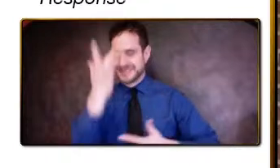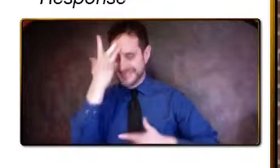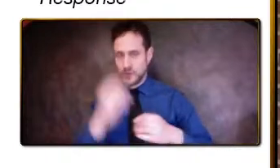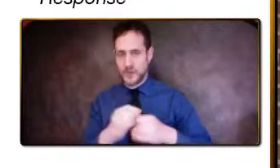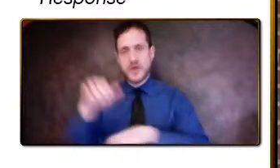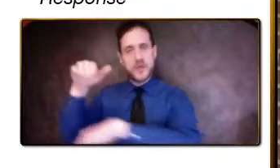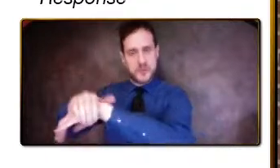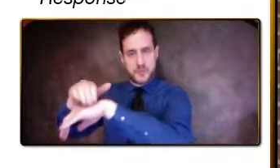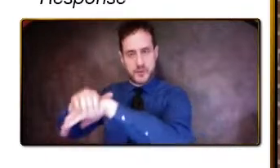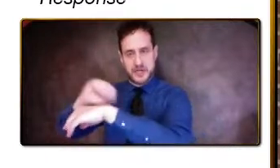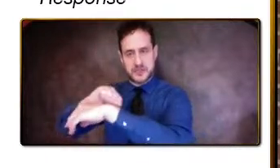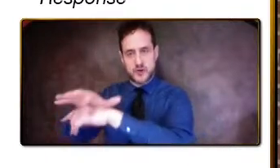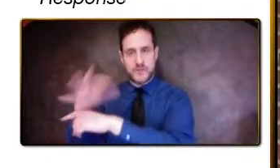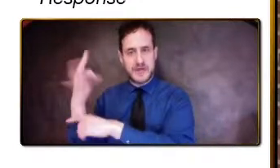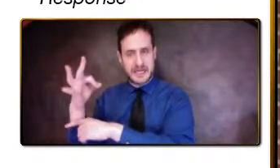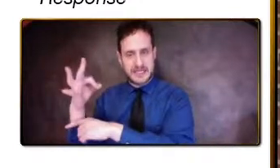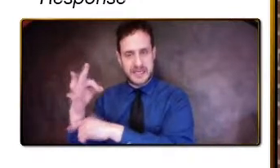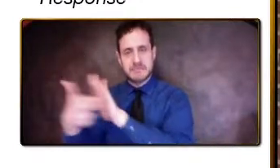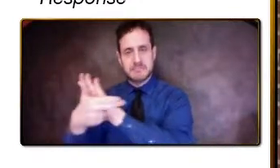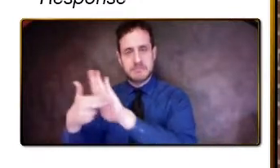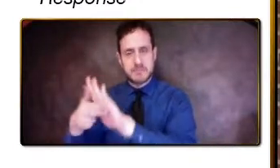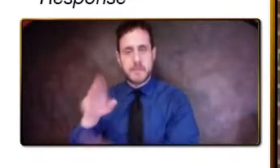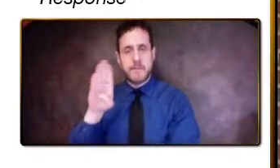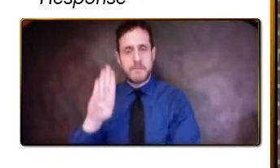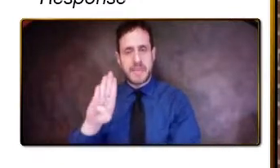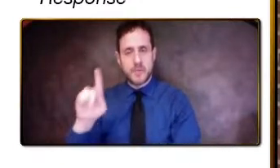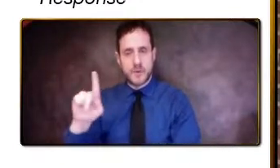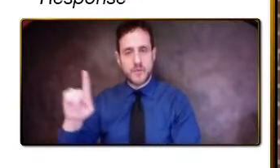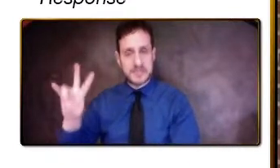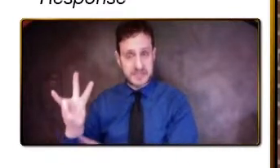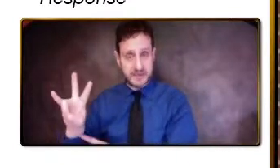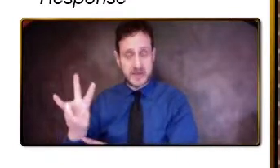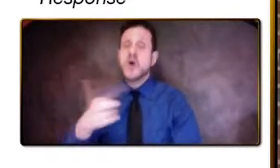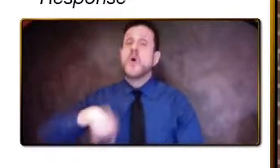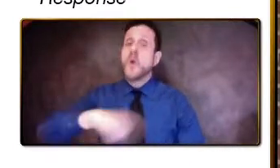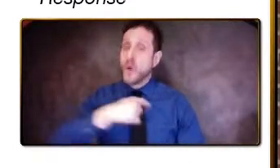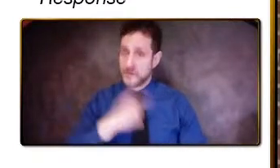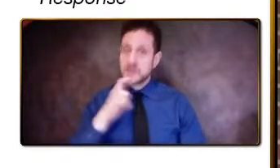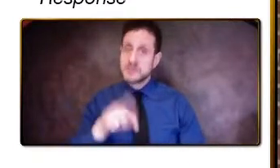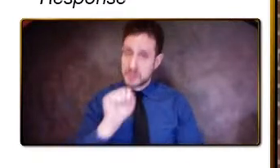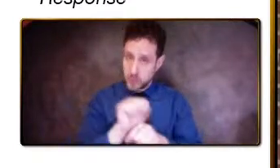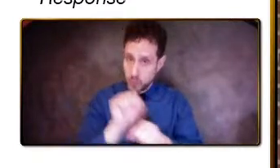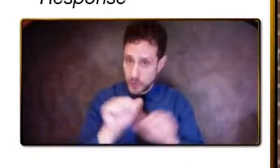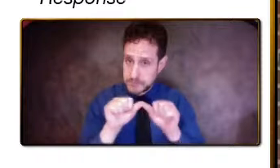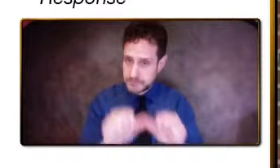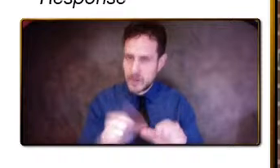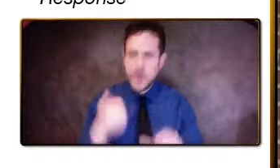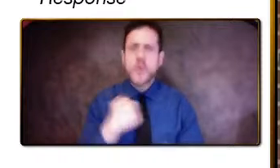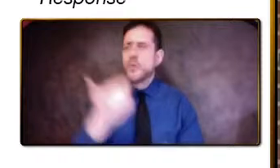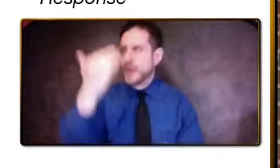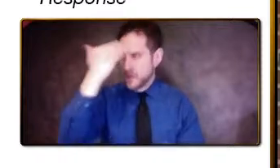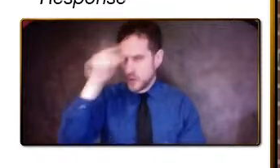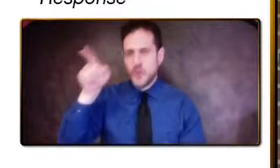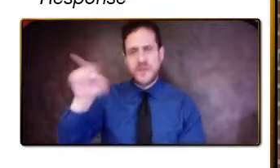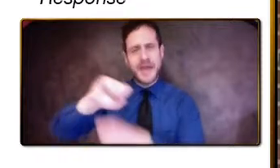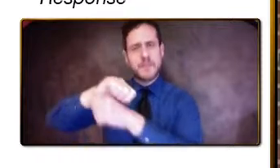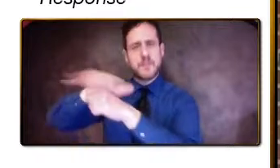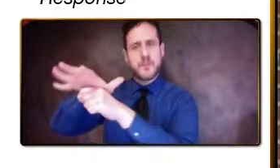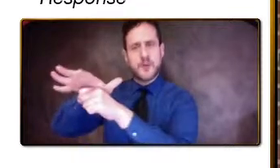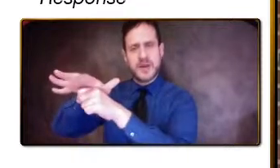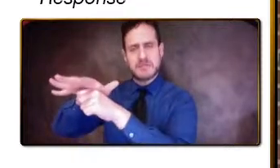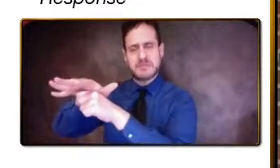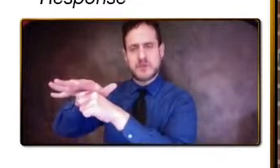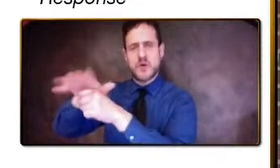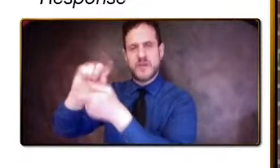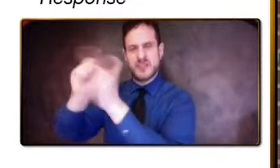very important part as well. Again, we knew we'd find the new variant in Illinois, but that notwithstanding,